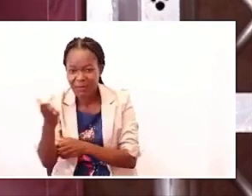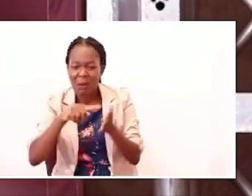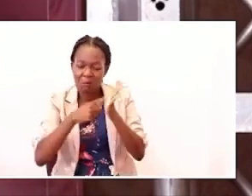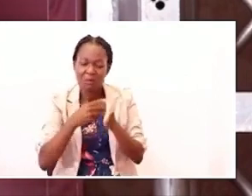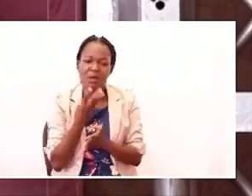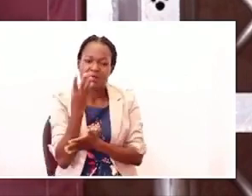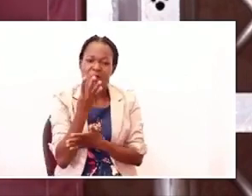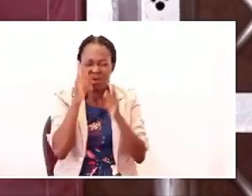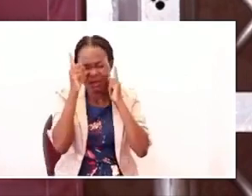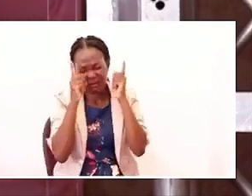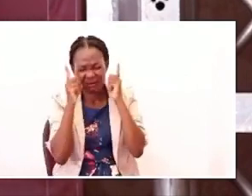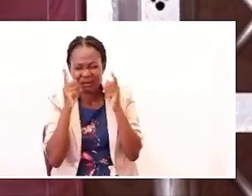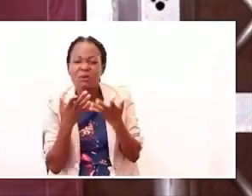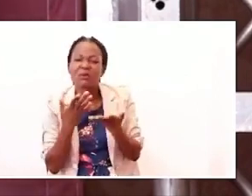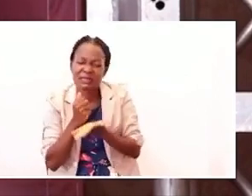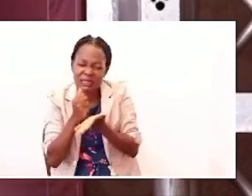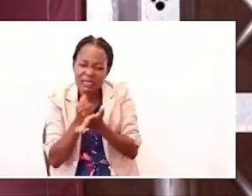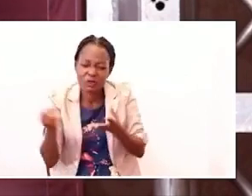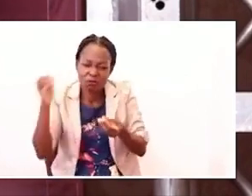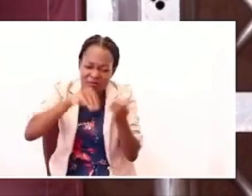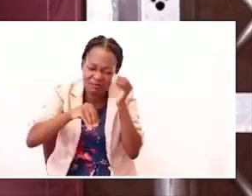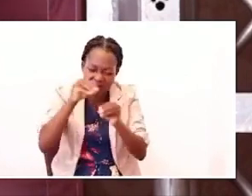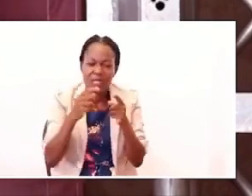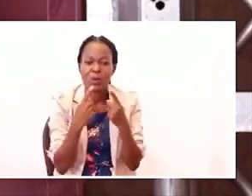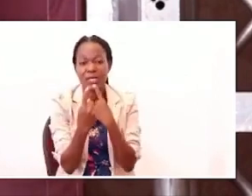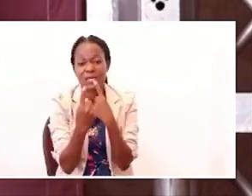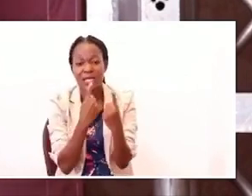basis of my contribution to this discussion.